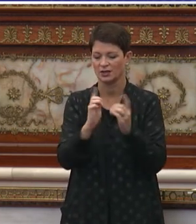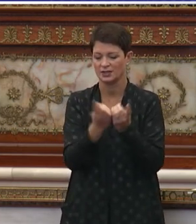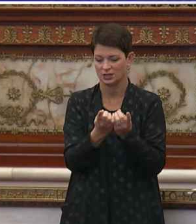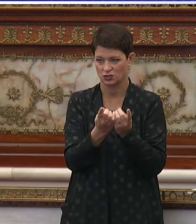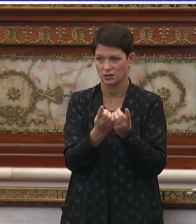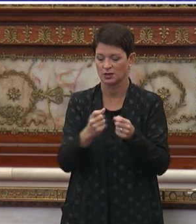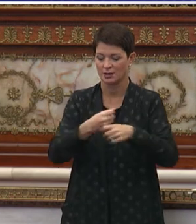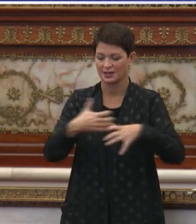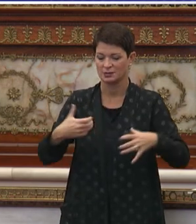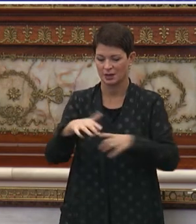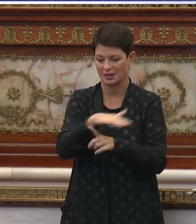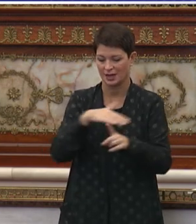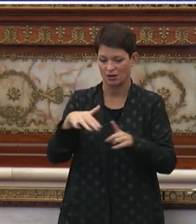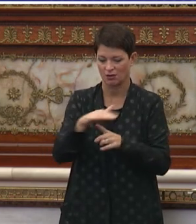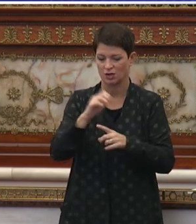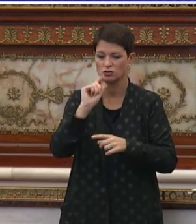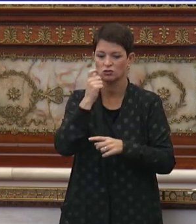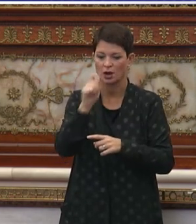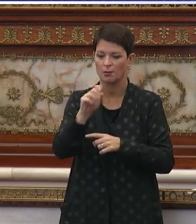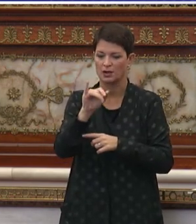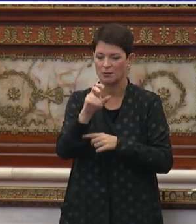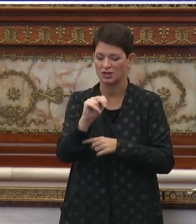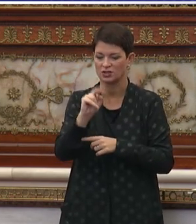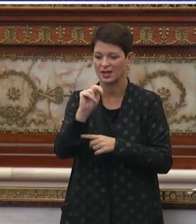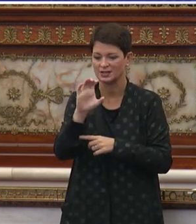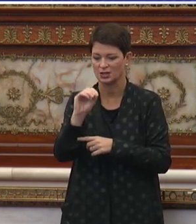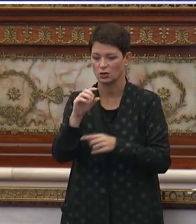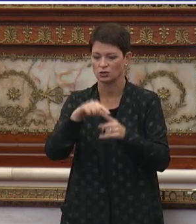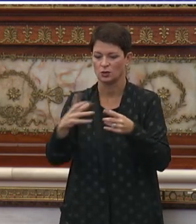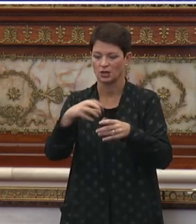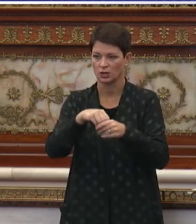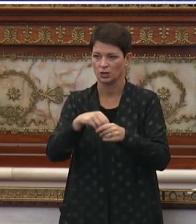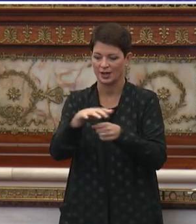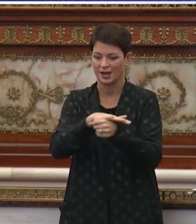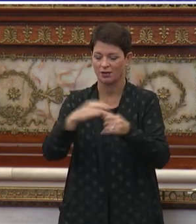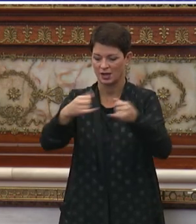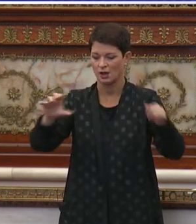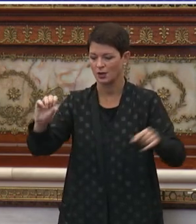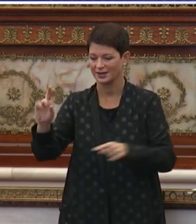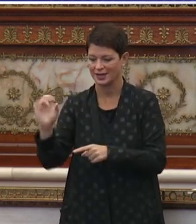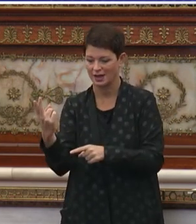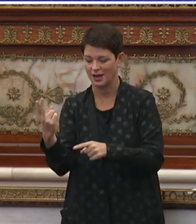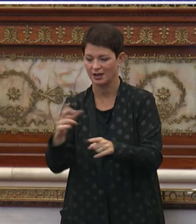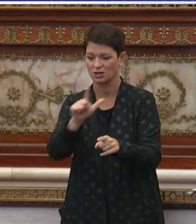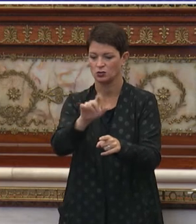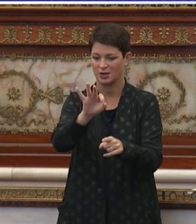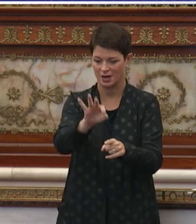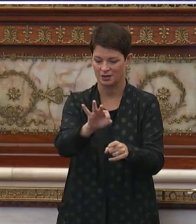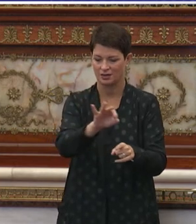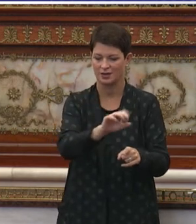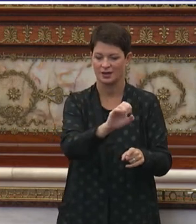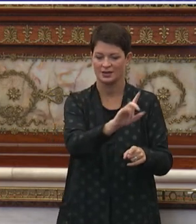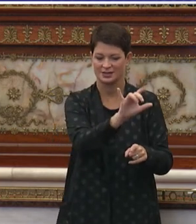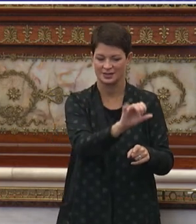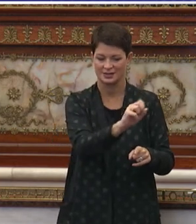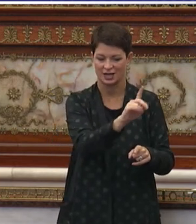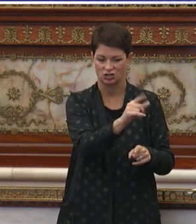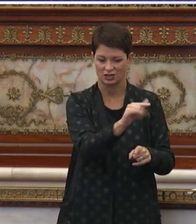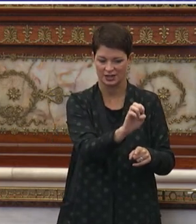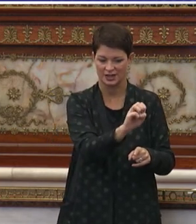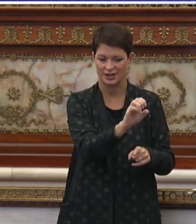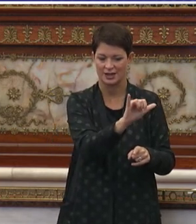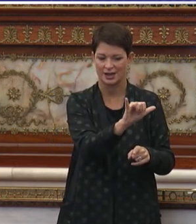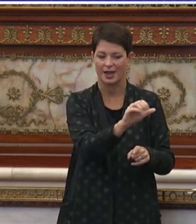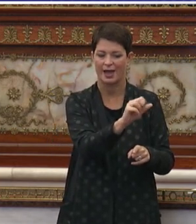by expanding the existing Strawberry Mansion NCO area to include an area bounded by Lehigh Avenue, 29th Street,